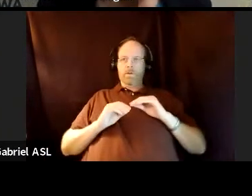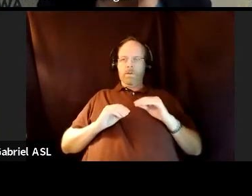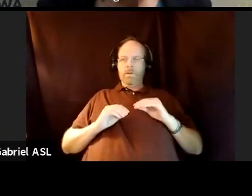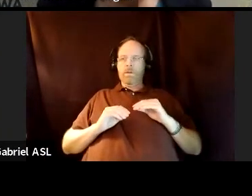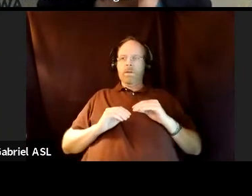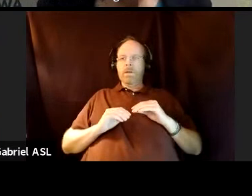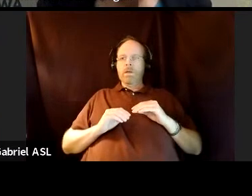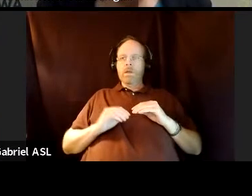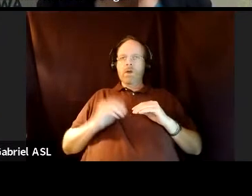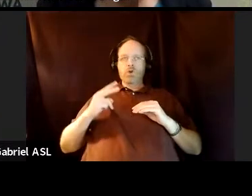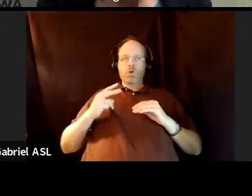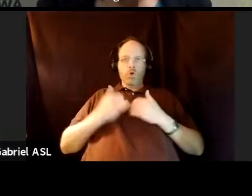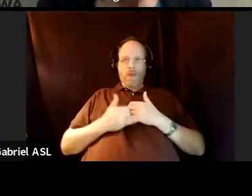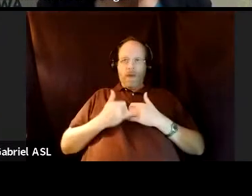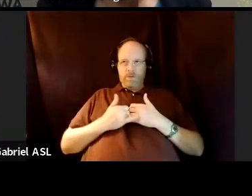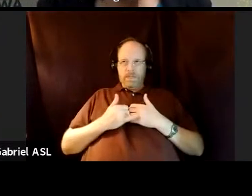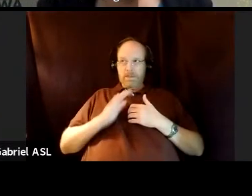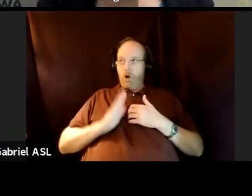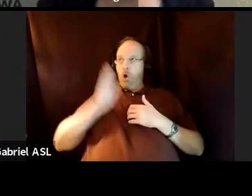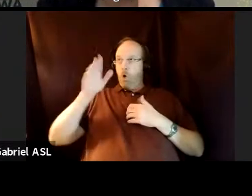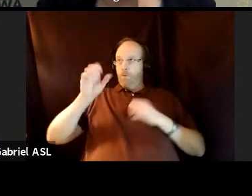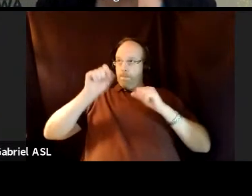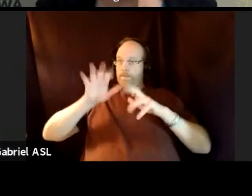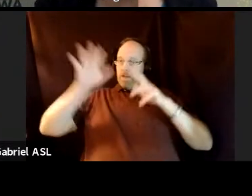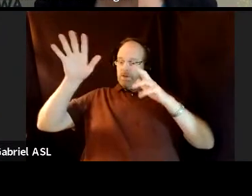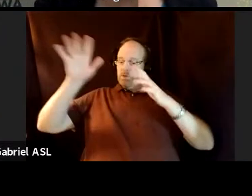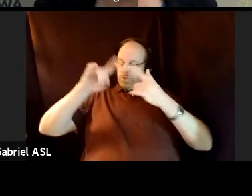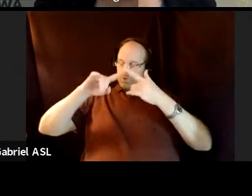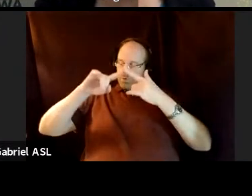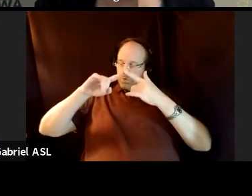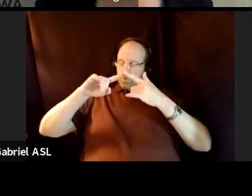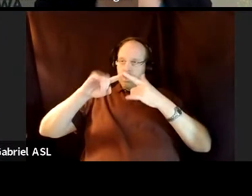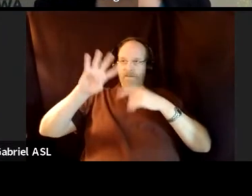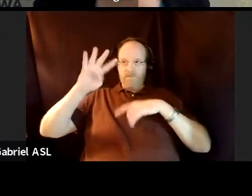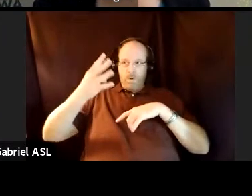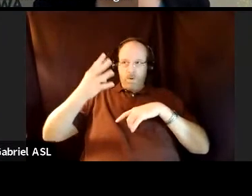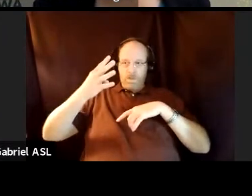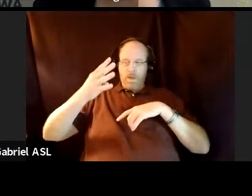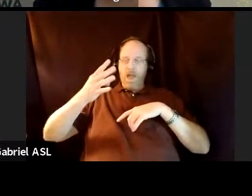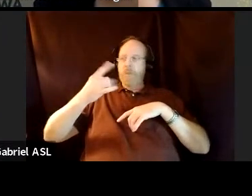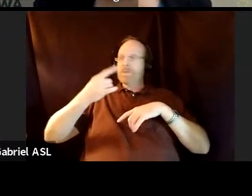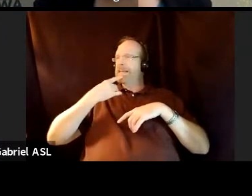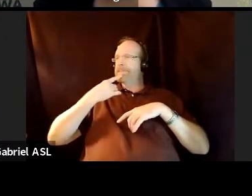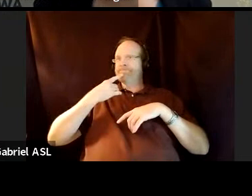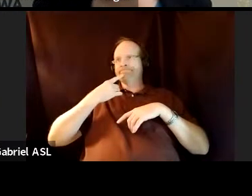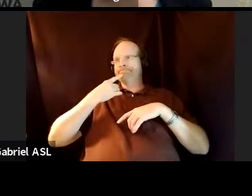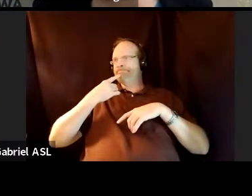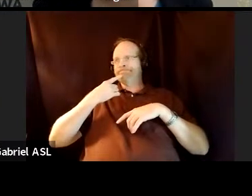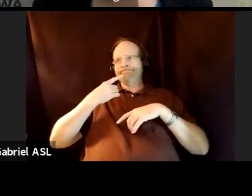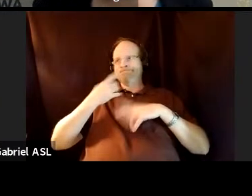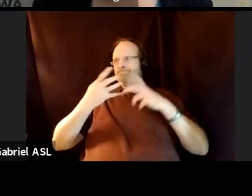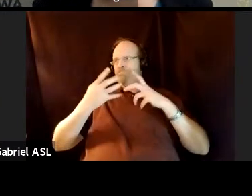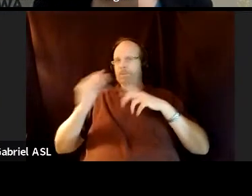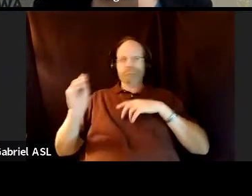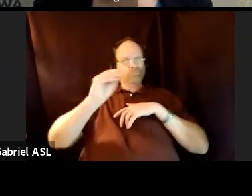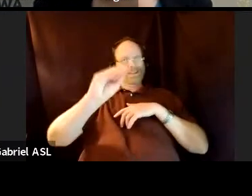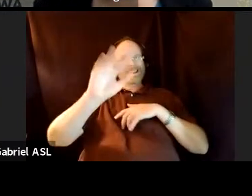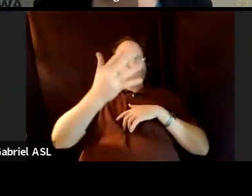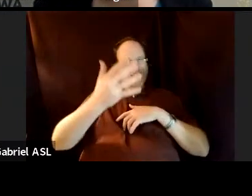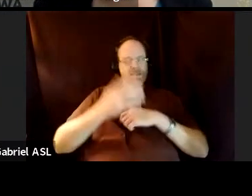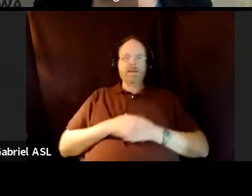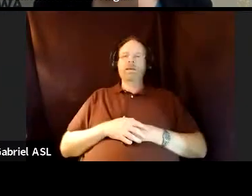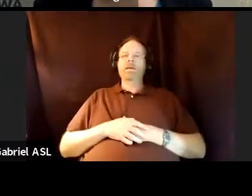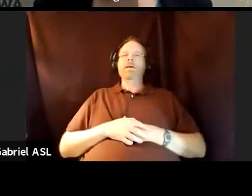two counties over the mountains into the fourth, I would say most likely they'll go into the fifth because of